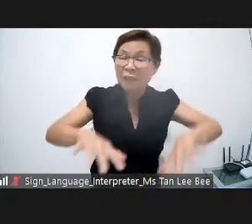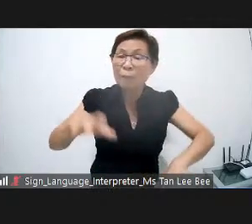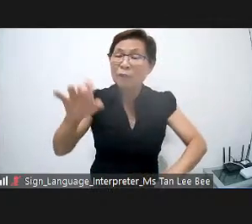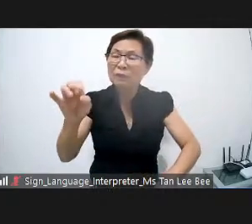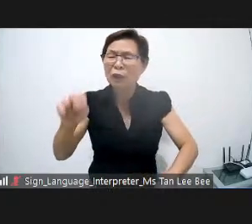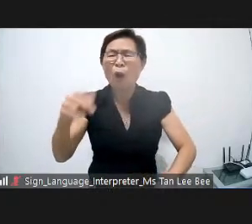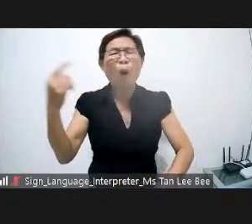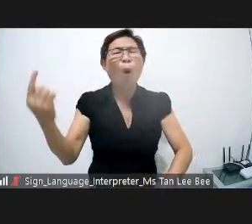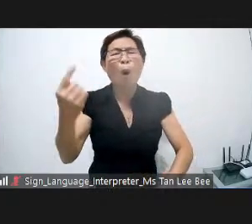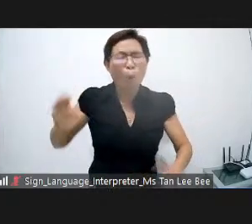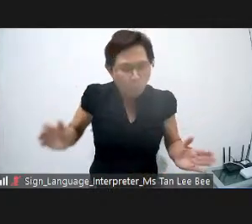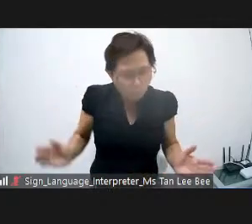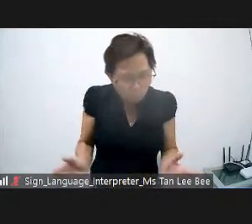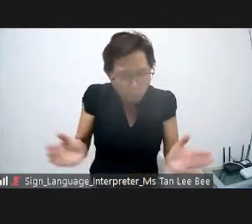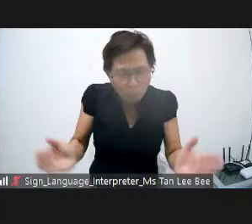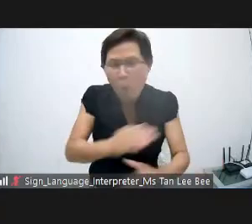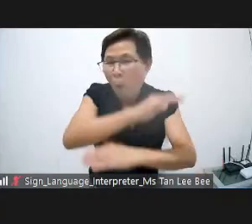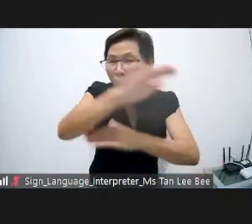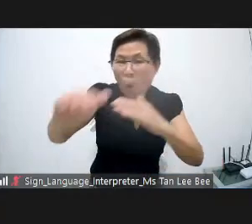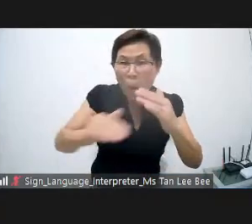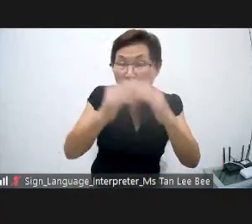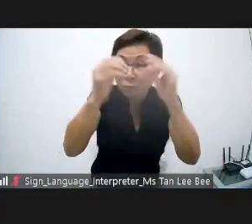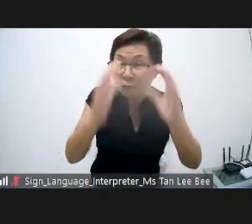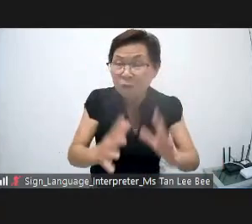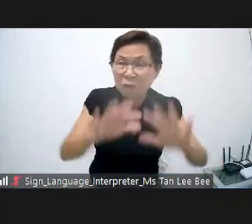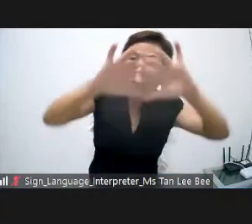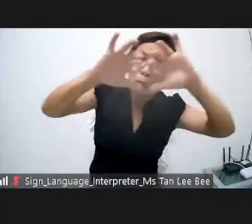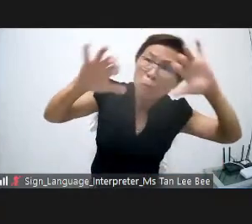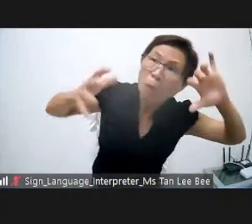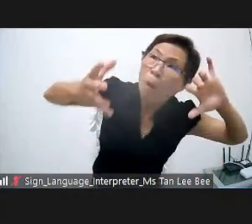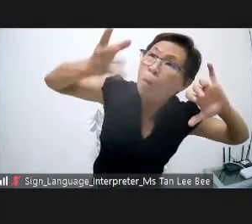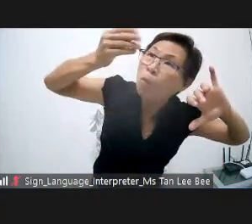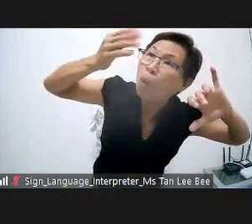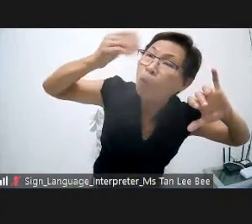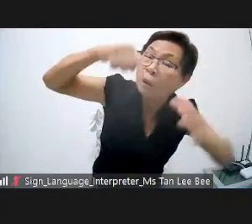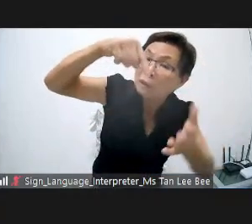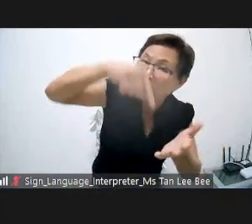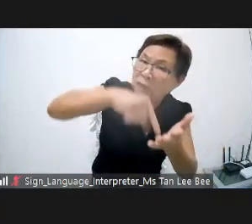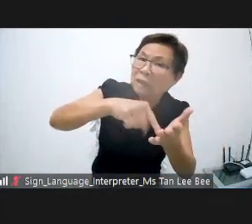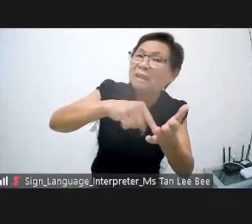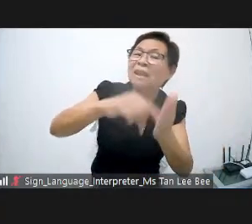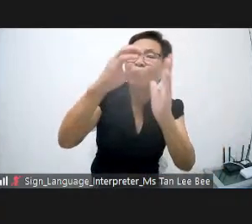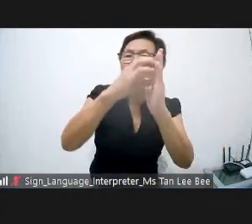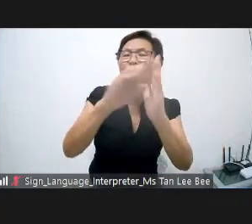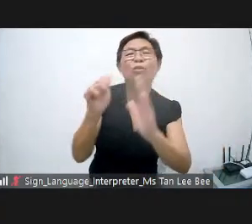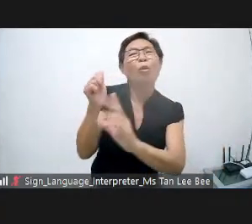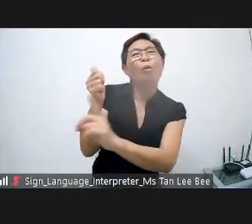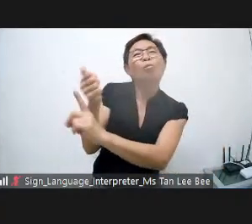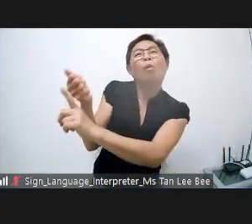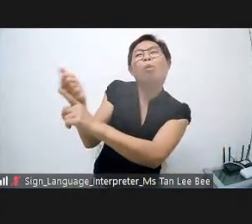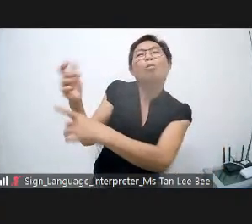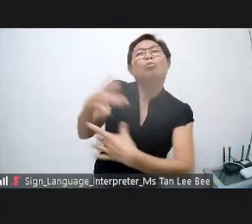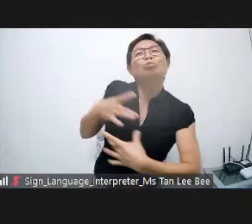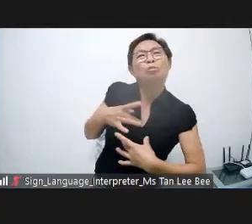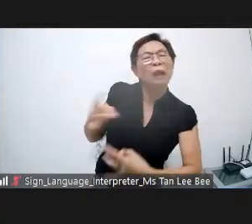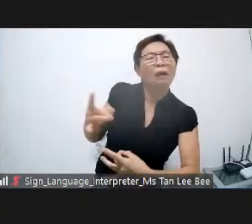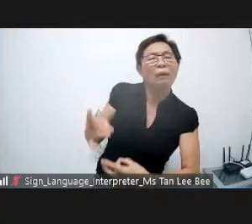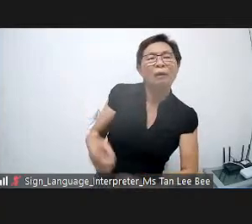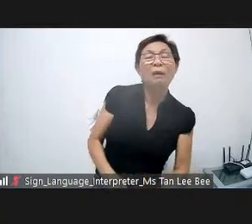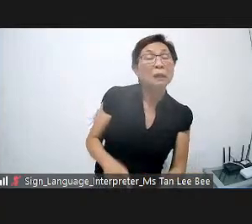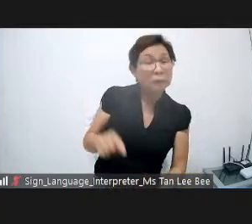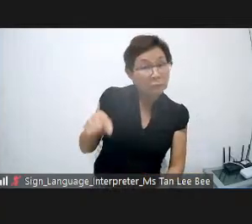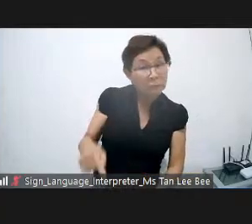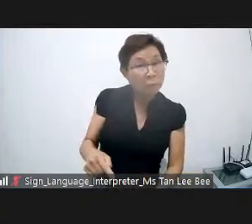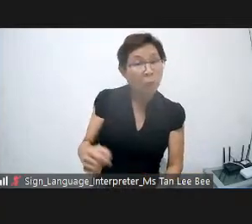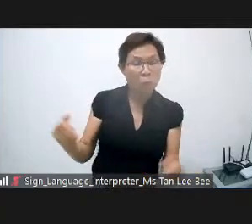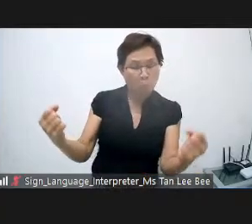strongly encourage all educators to explore further on these modules at your own pace, as we believe that they will